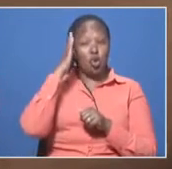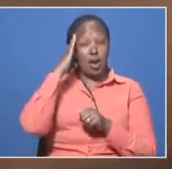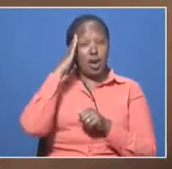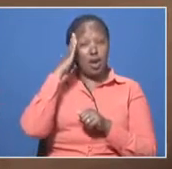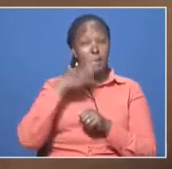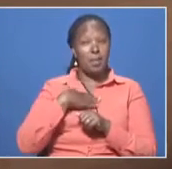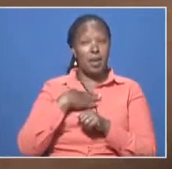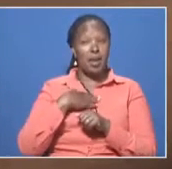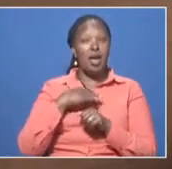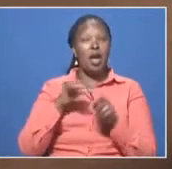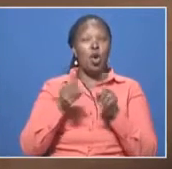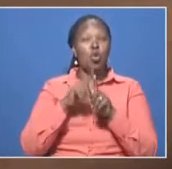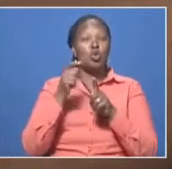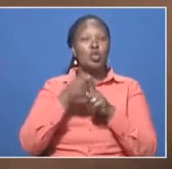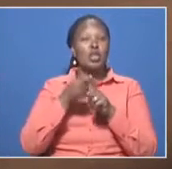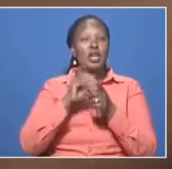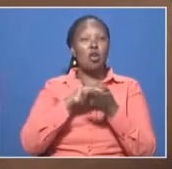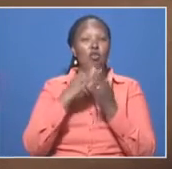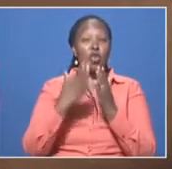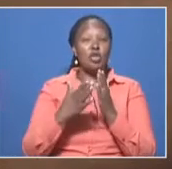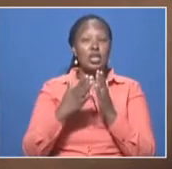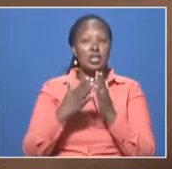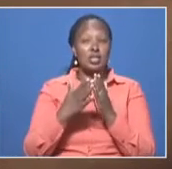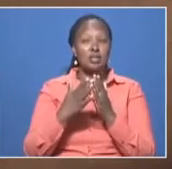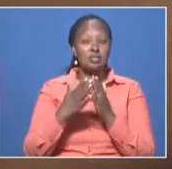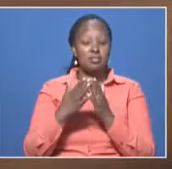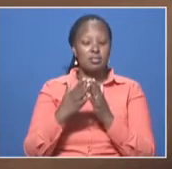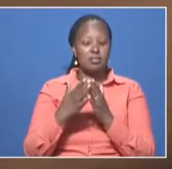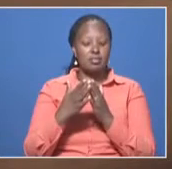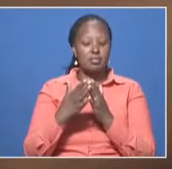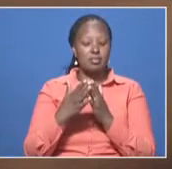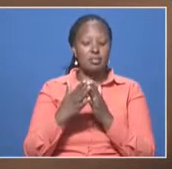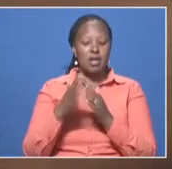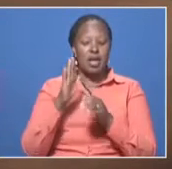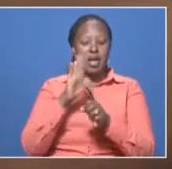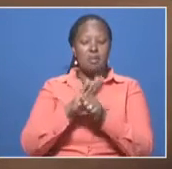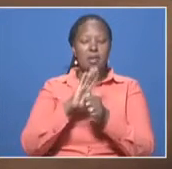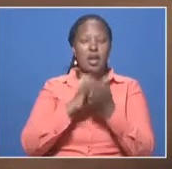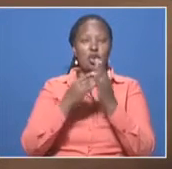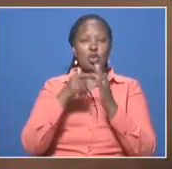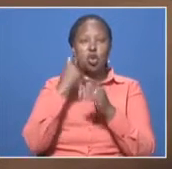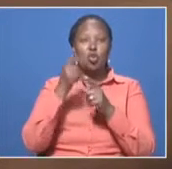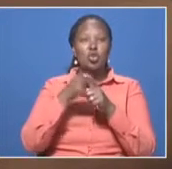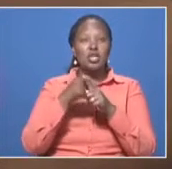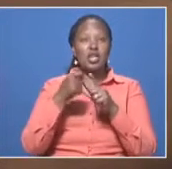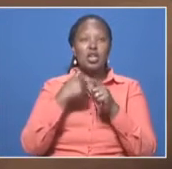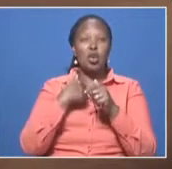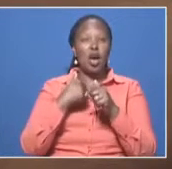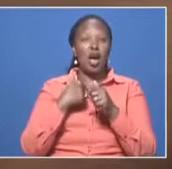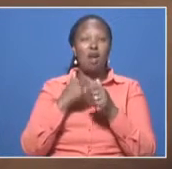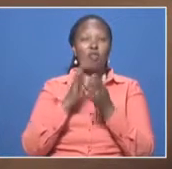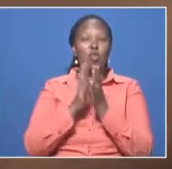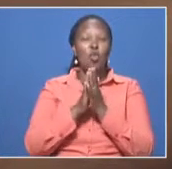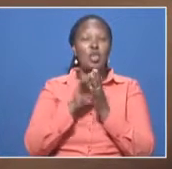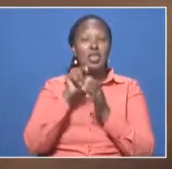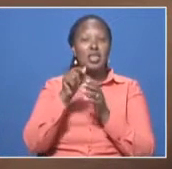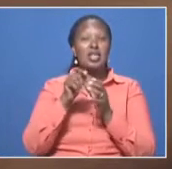also the training of doctors. There were not as many doctors who were trained with this intricate